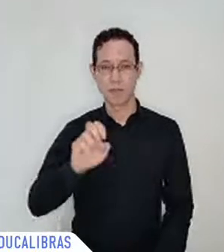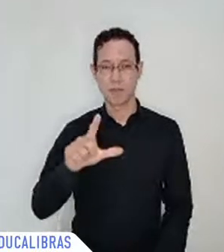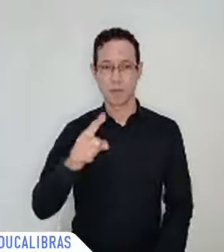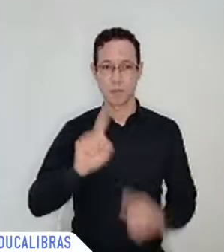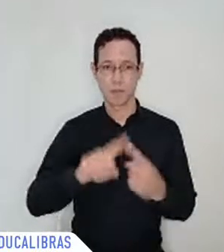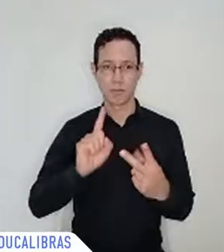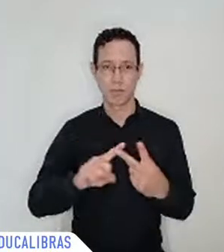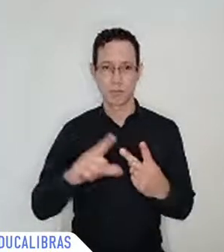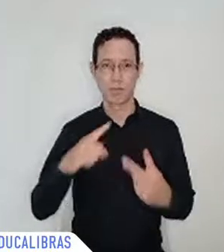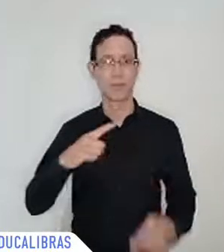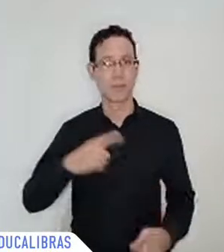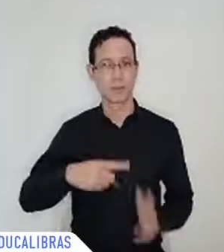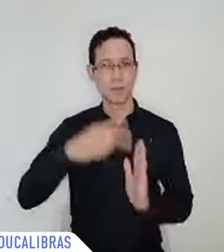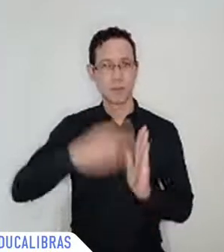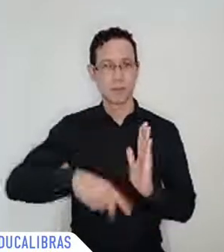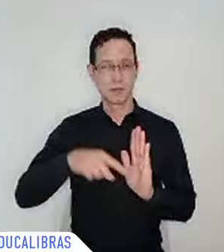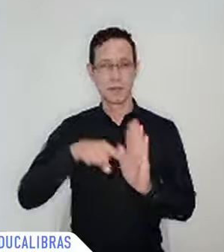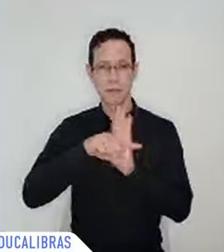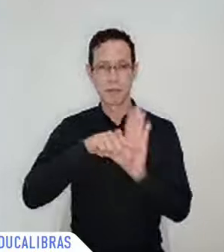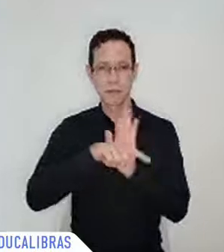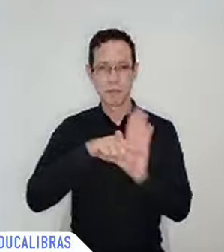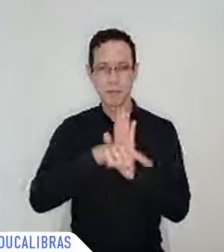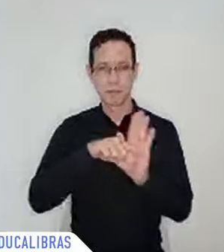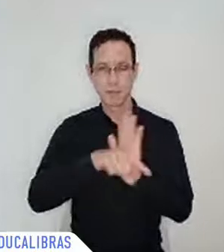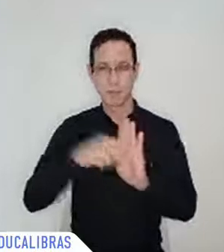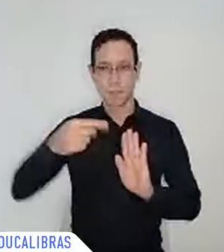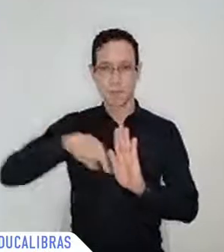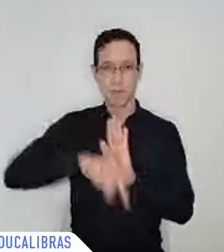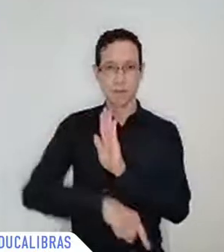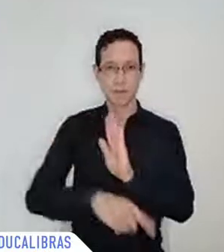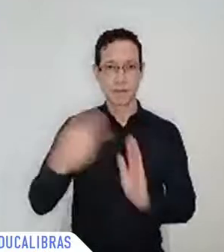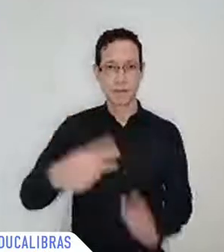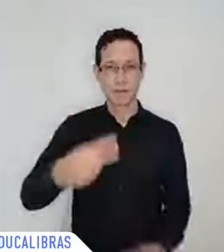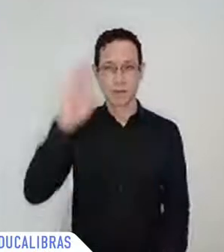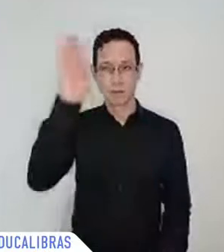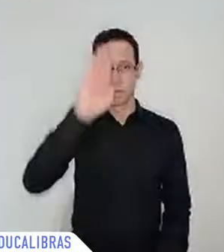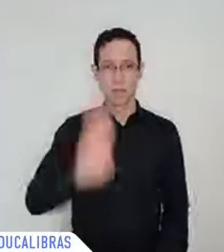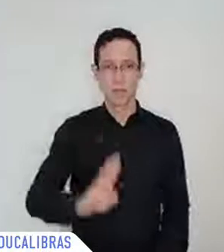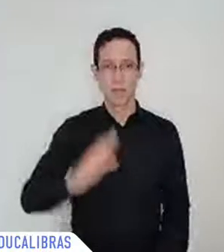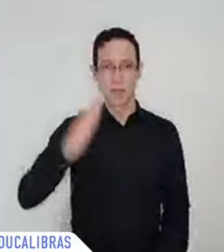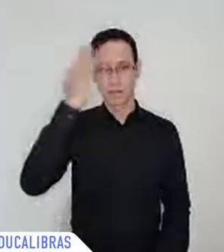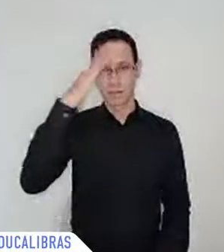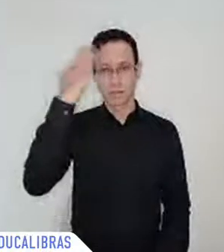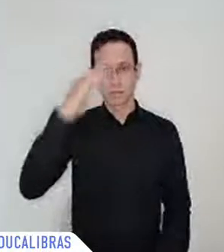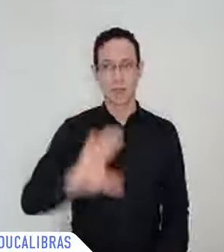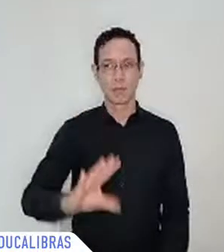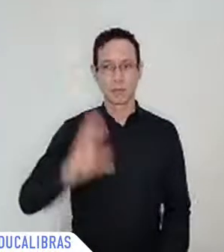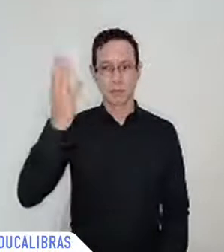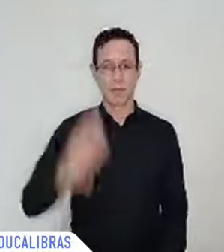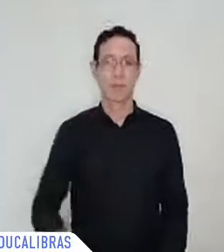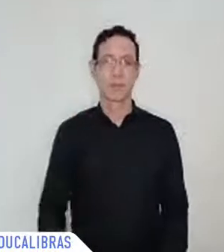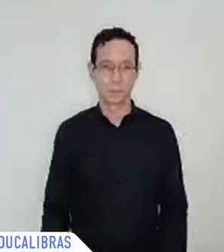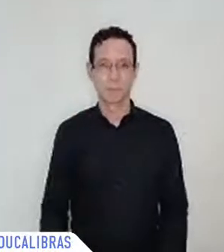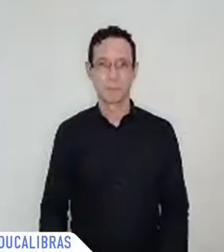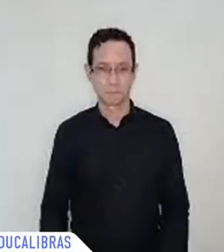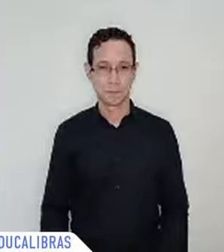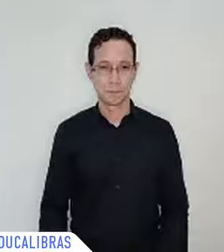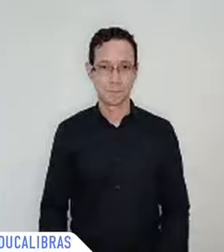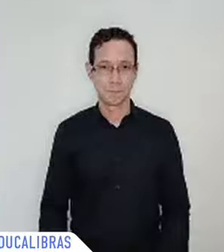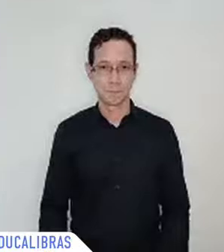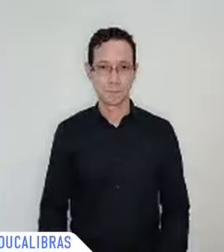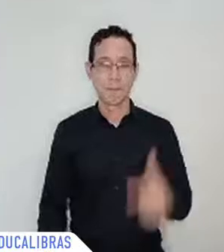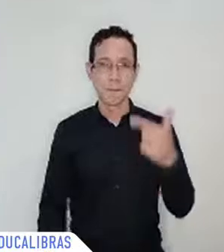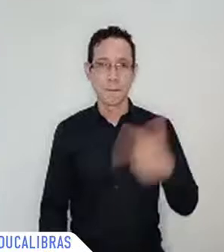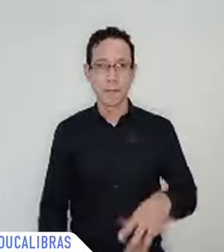book by Laurentino Ramos called The Slavery. I read the volume 1. I'm reading volume 2. And that is